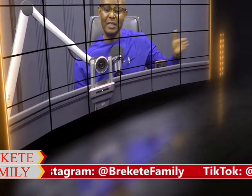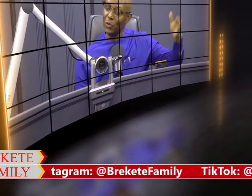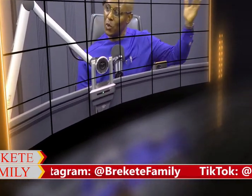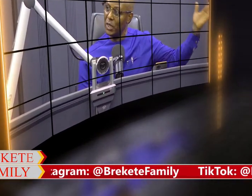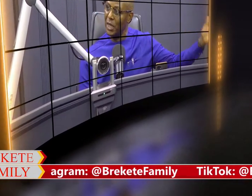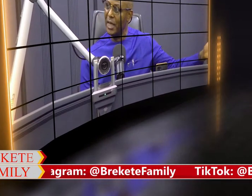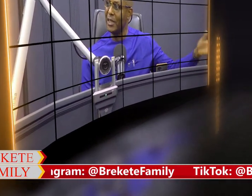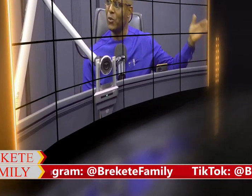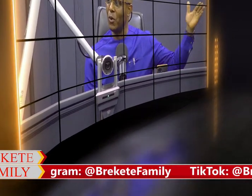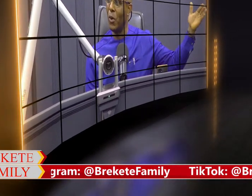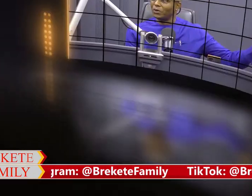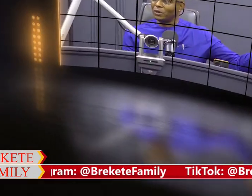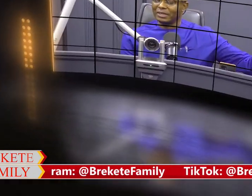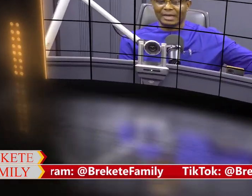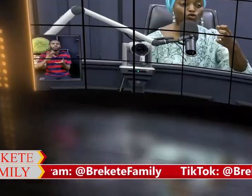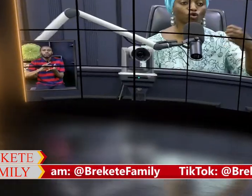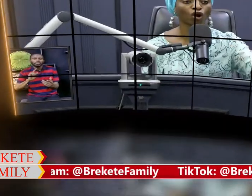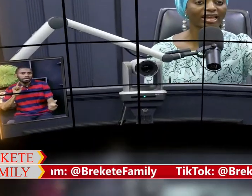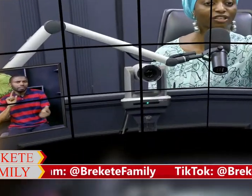n